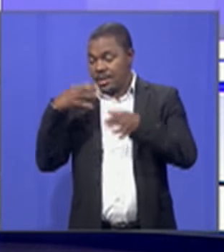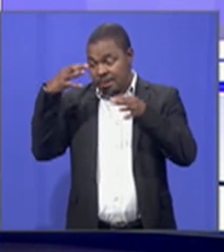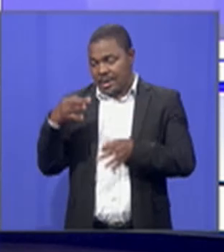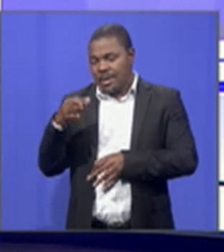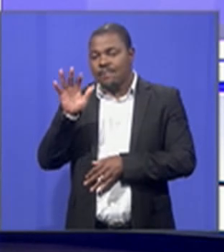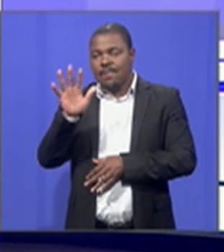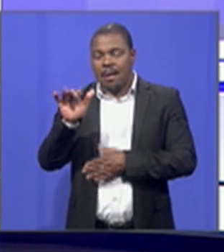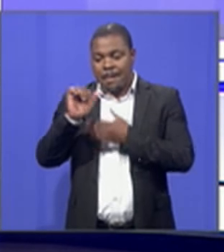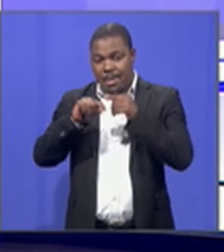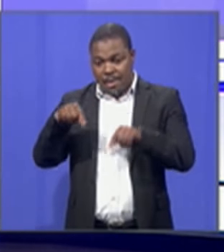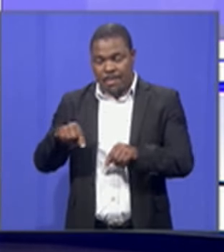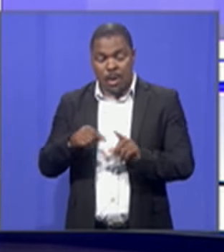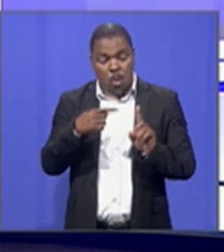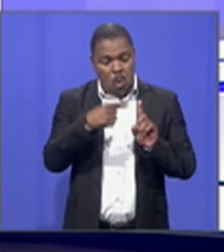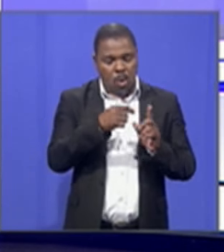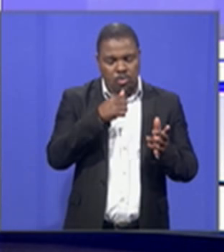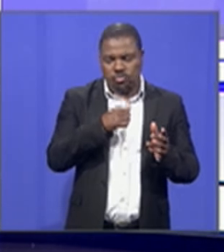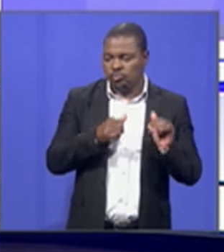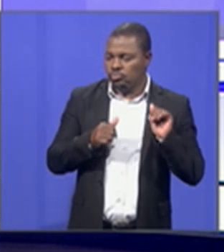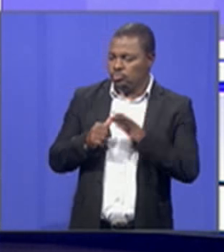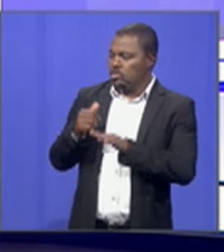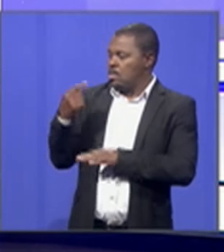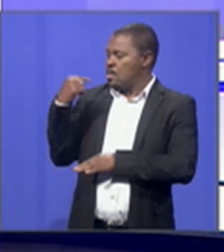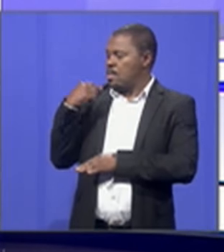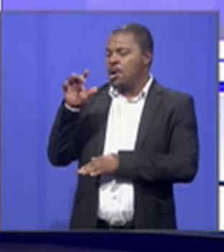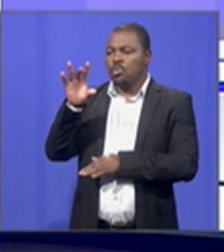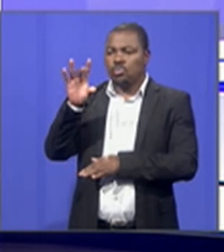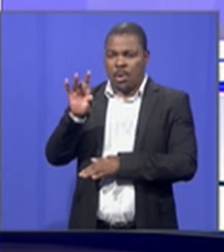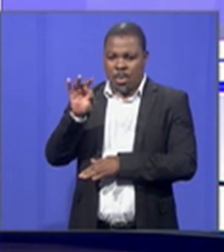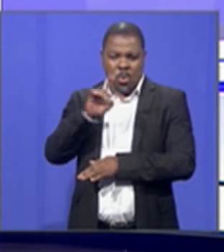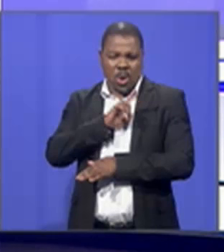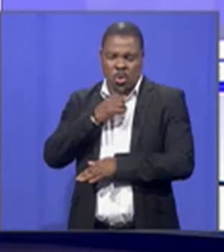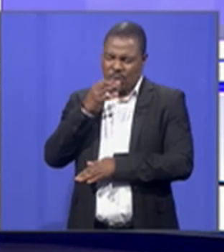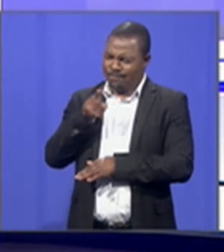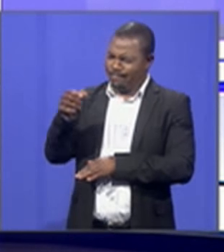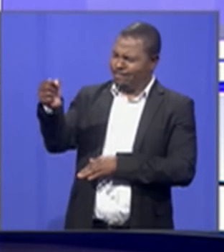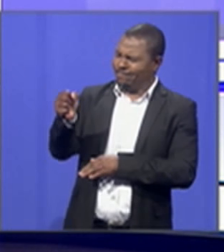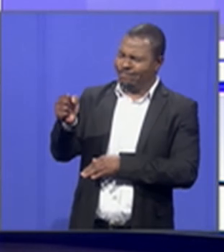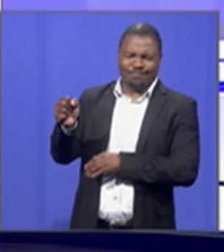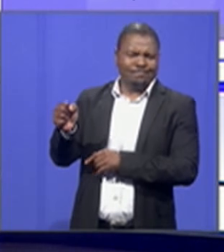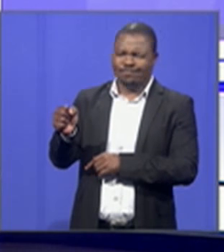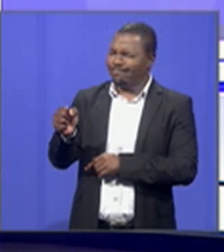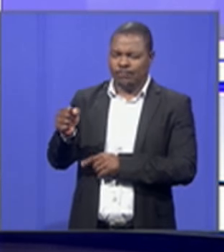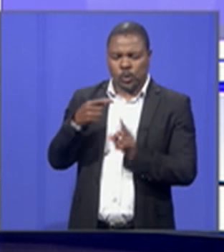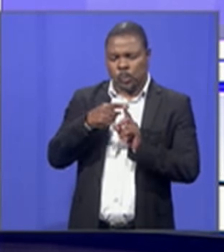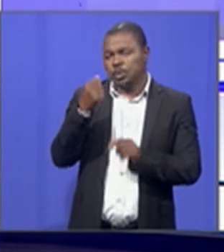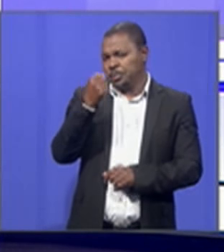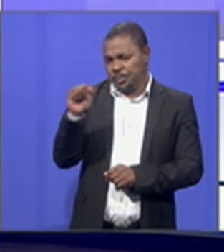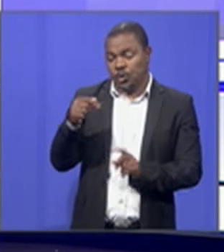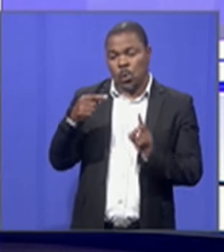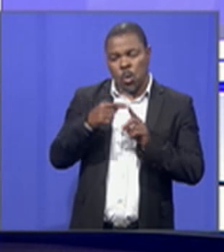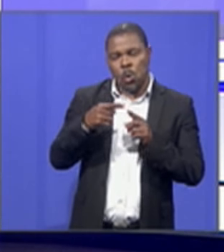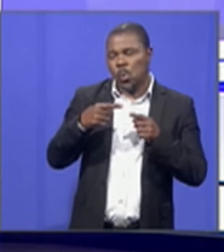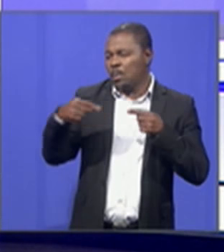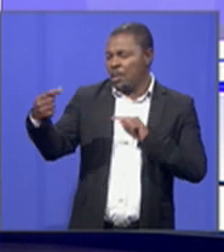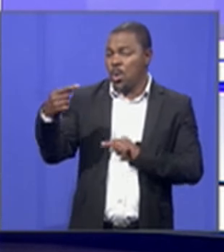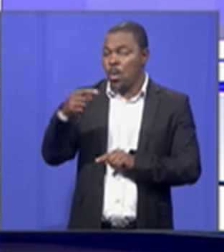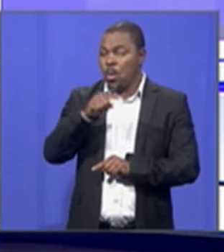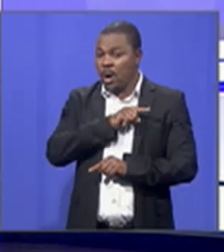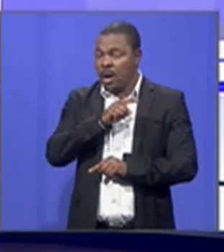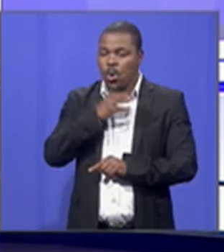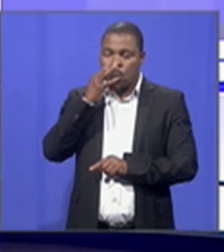bjalo, mopresidente Ramaphosa o ngwaletše komiti ka la bobedi bošego go ganana le go hlaolwa ga Madonsela. Mopresidente o nganga ka la gore moetapele wa